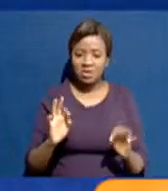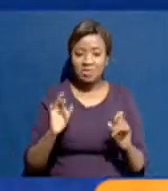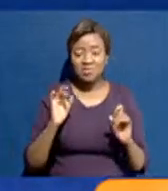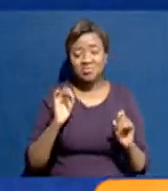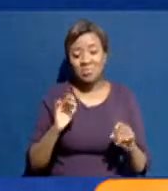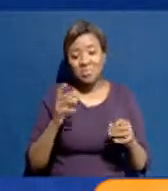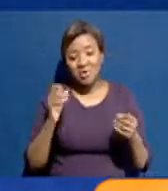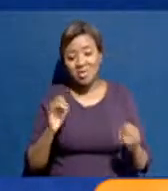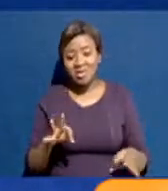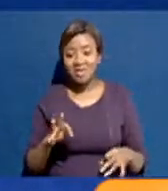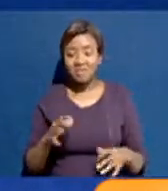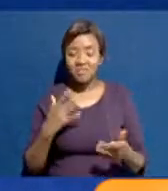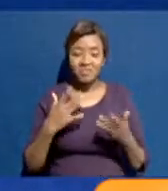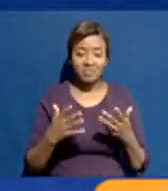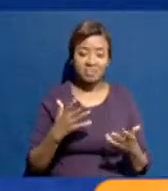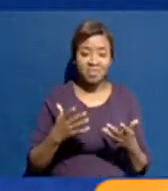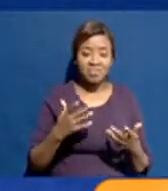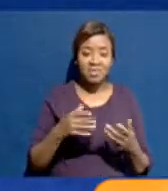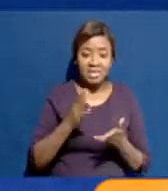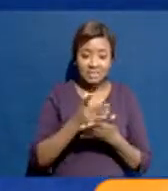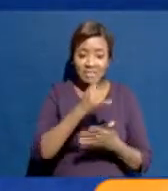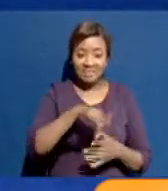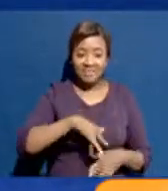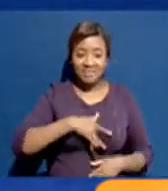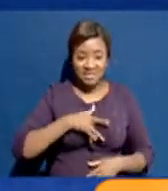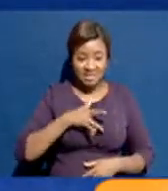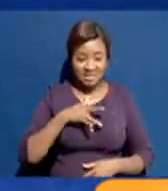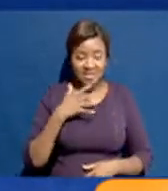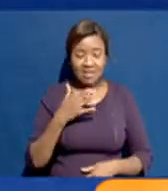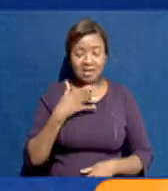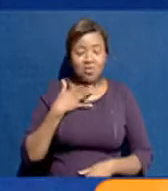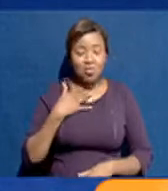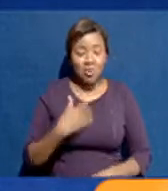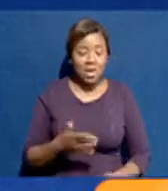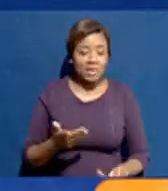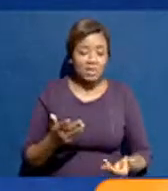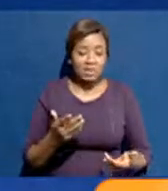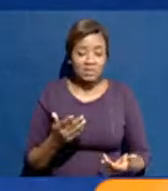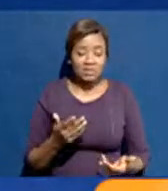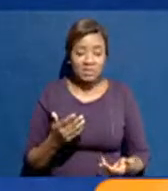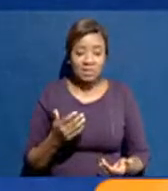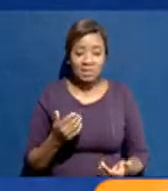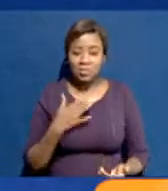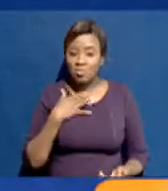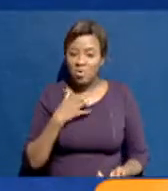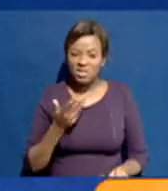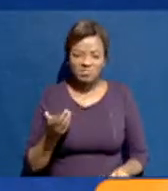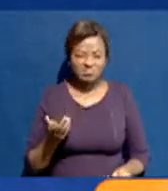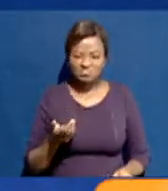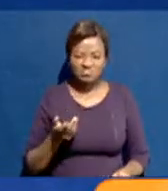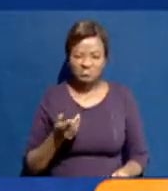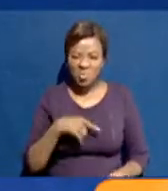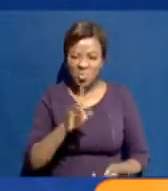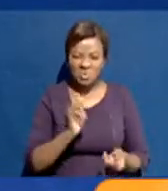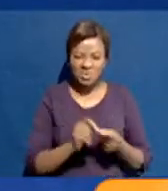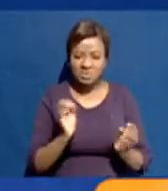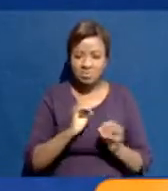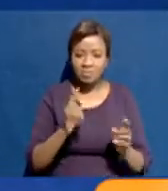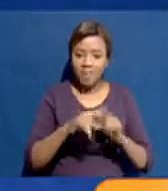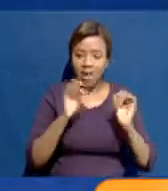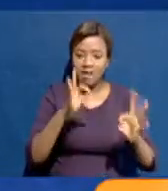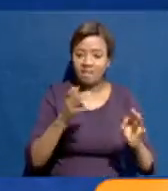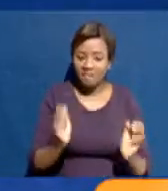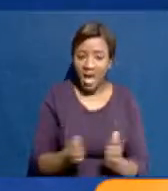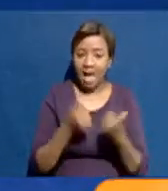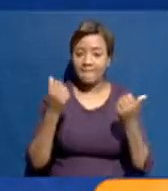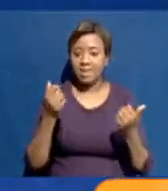had sex, a one-night stand, or if you had unprotected sex with someone who you don't feel like you're being exclusive with, that